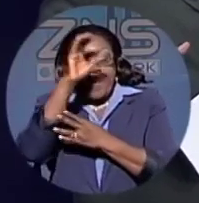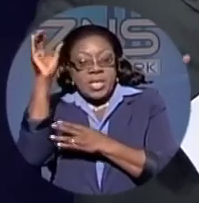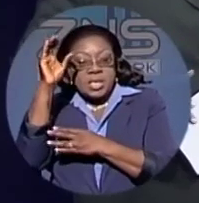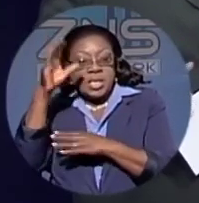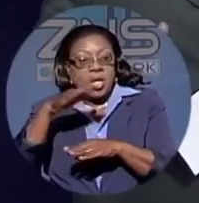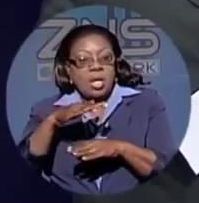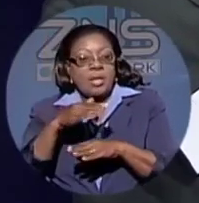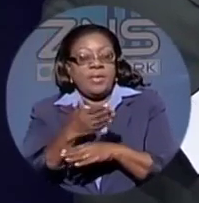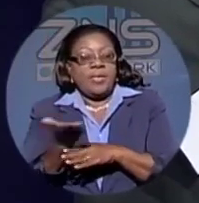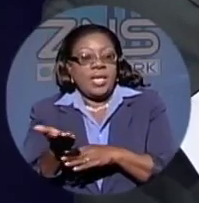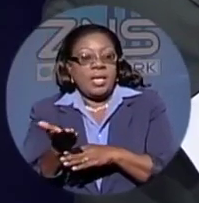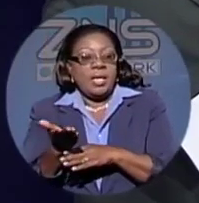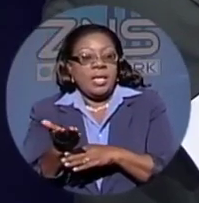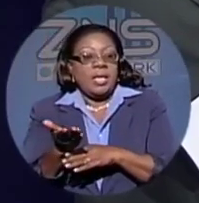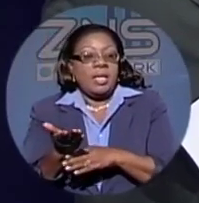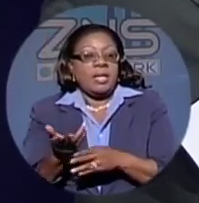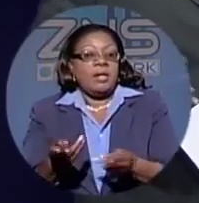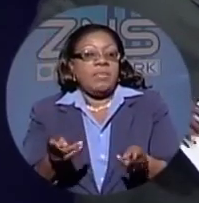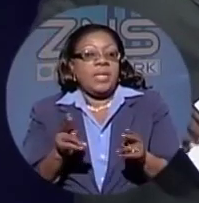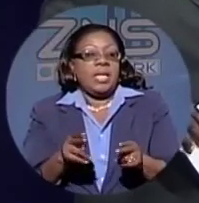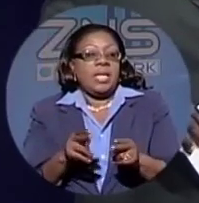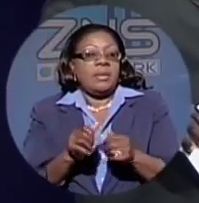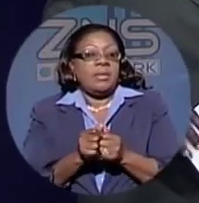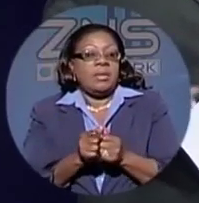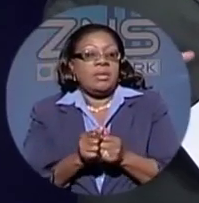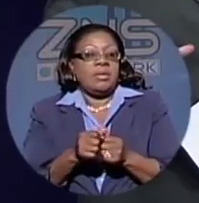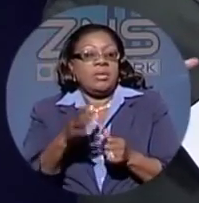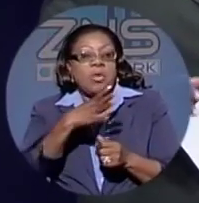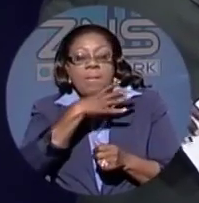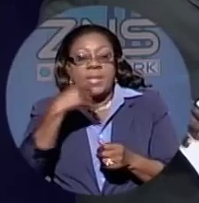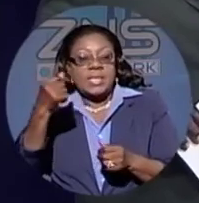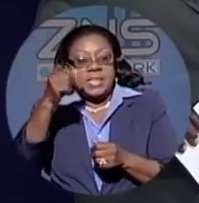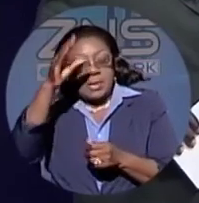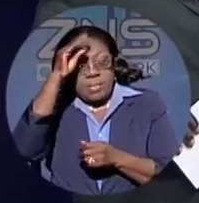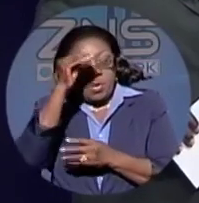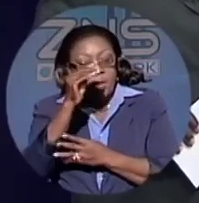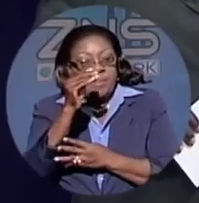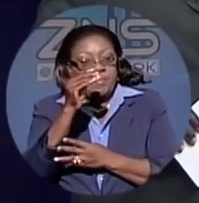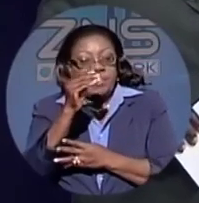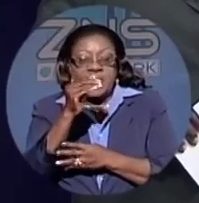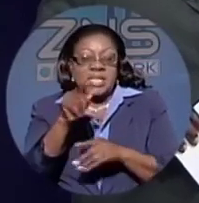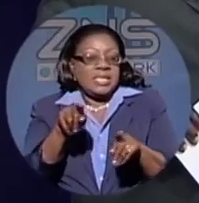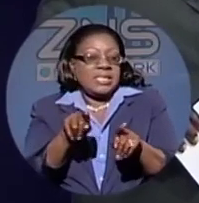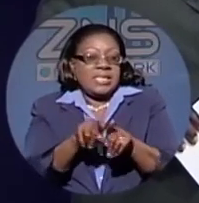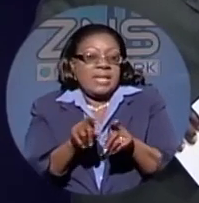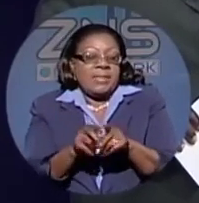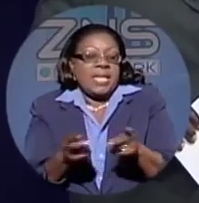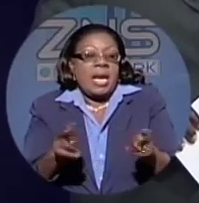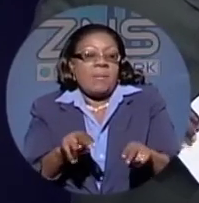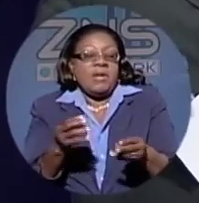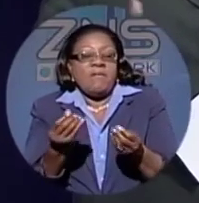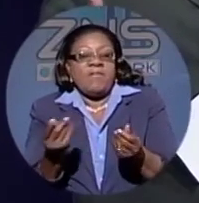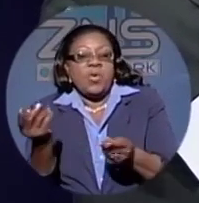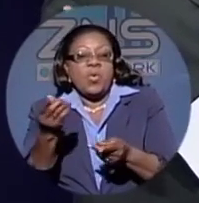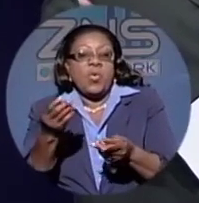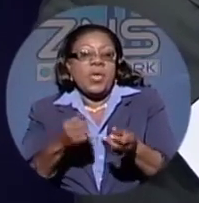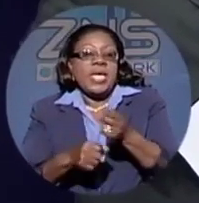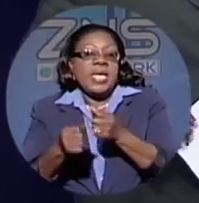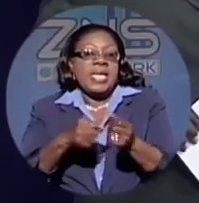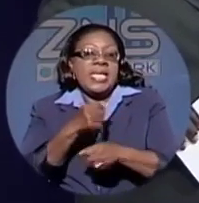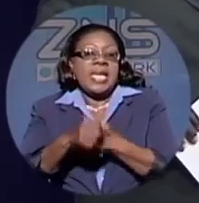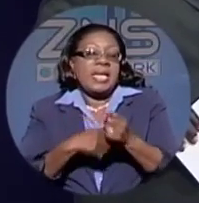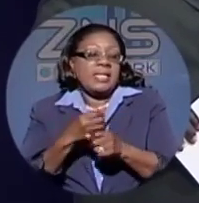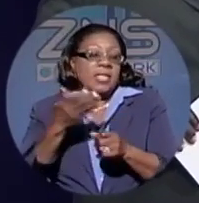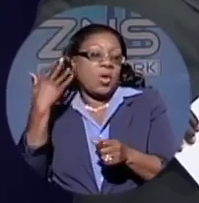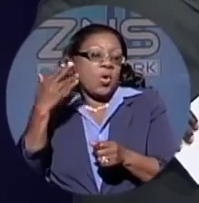another case that could be a deadly end to another missing boy bears a striking resemblance of several years back with the case of the missing